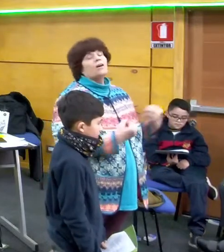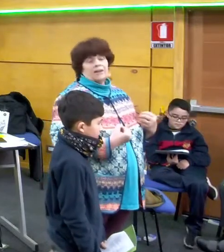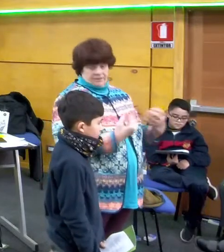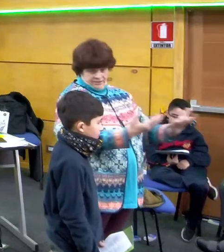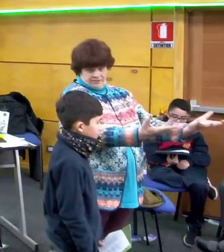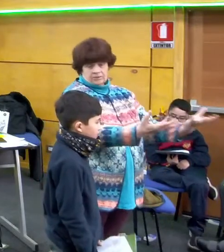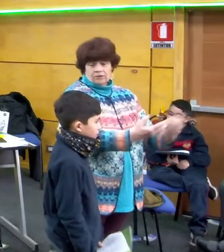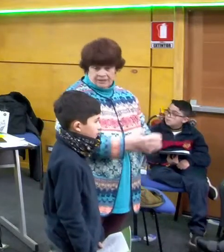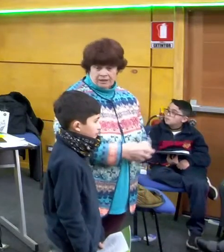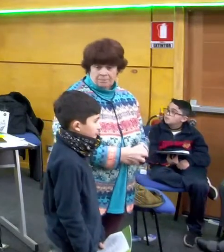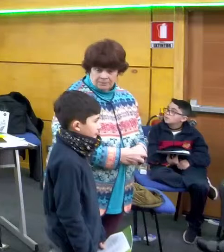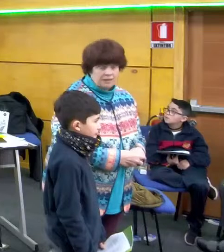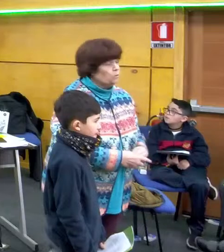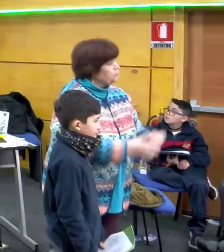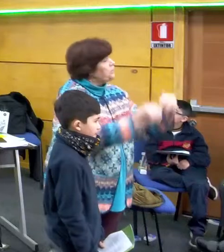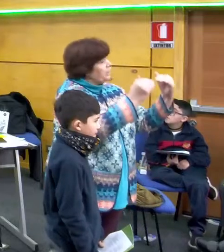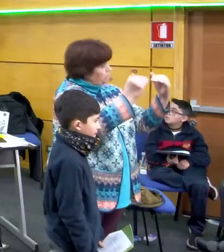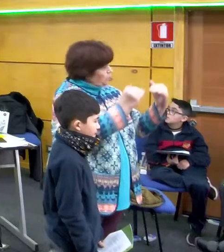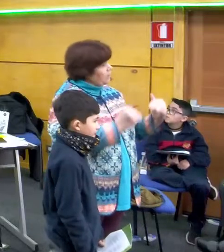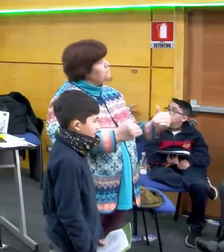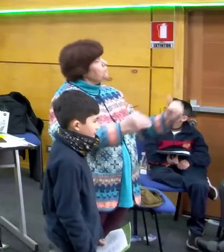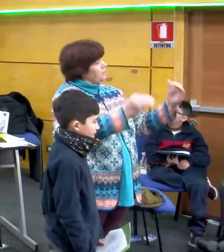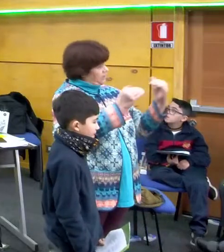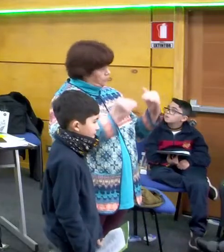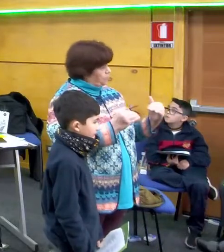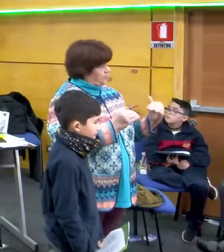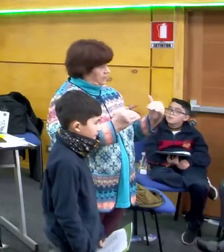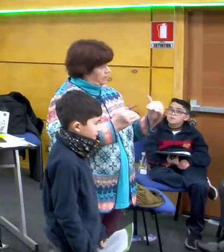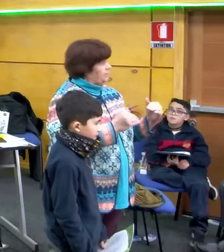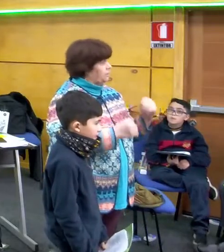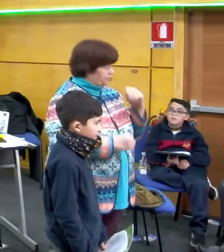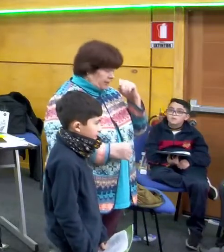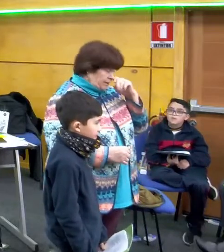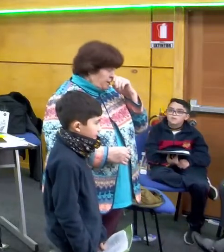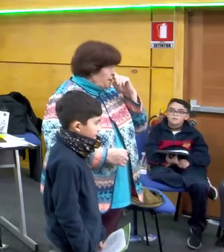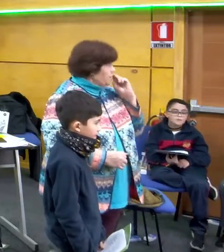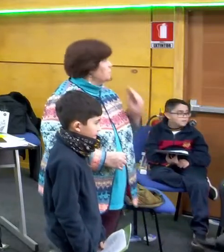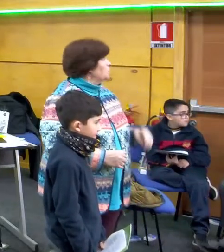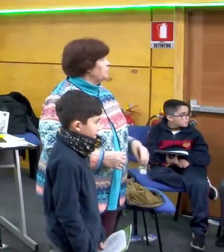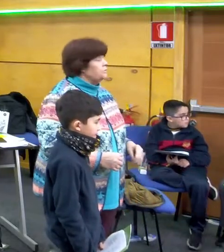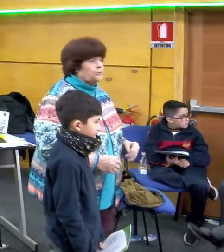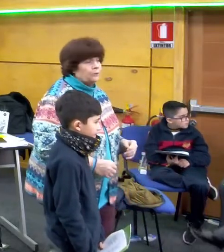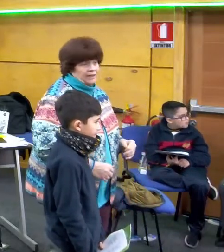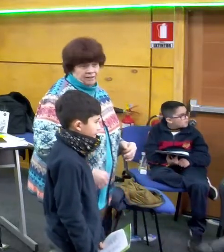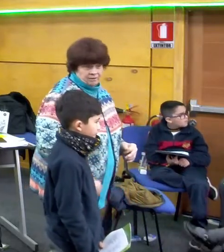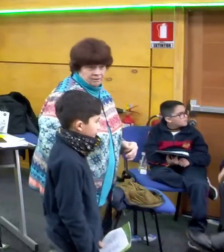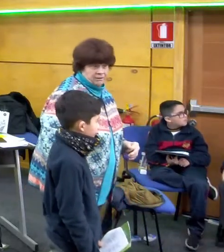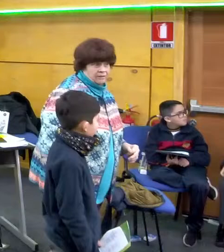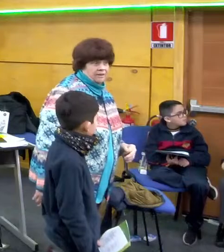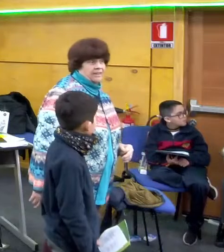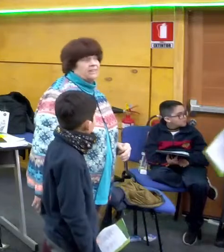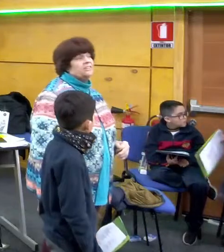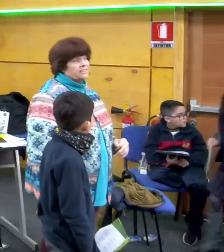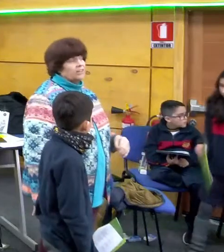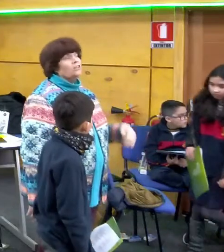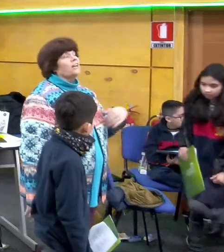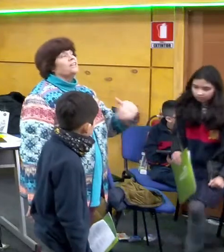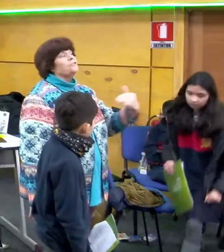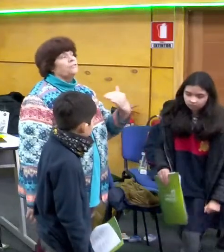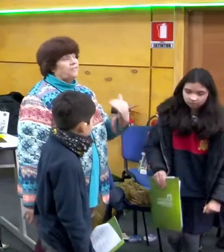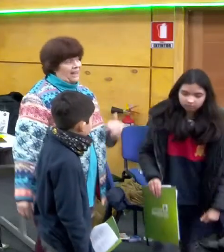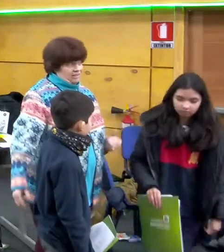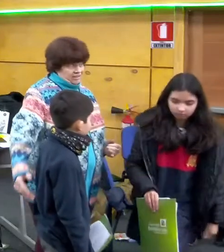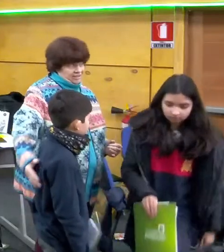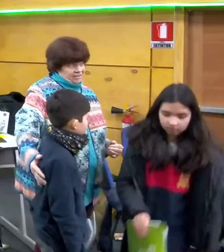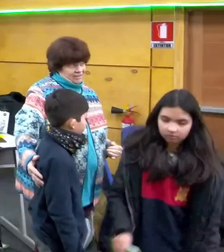Engage your audience, looking up, which you get more comfortable as you read. And you'll find the more you do it, then you start talking